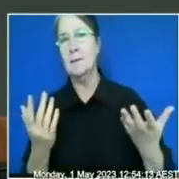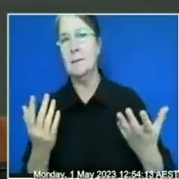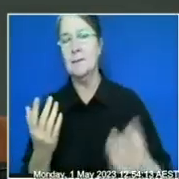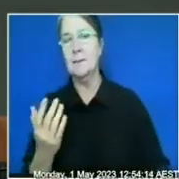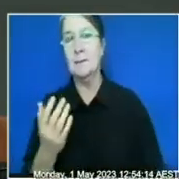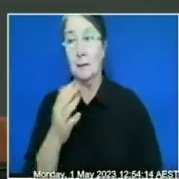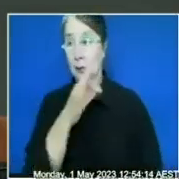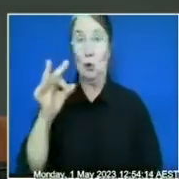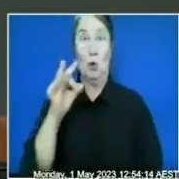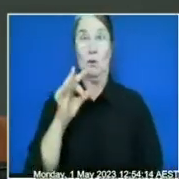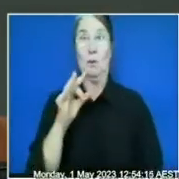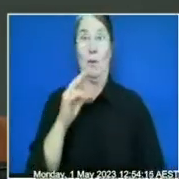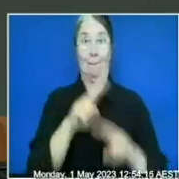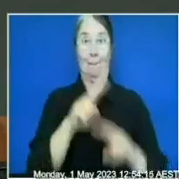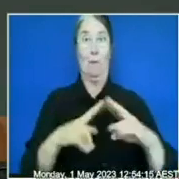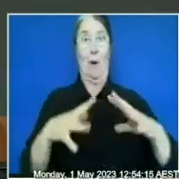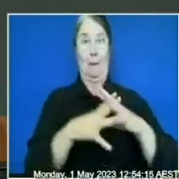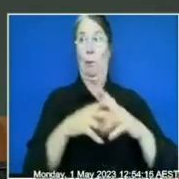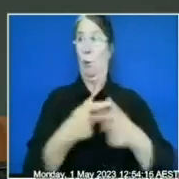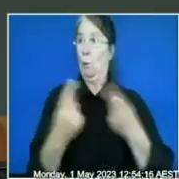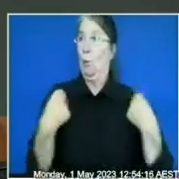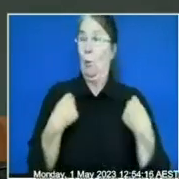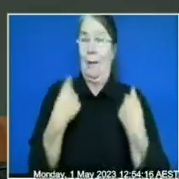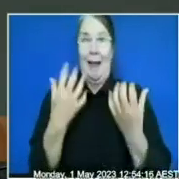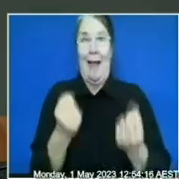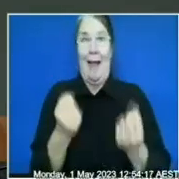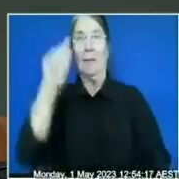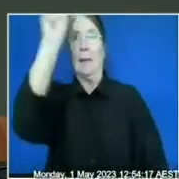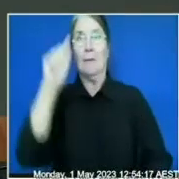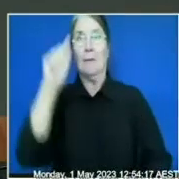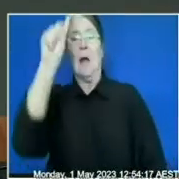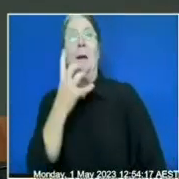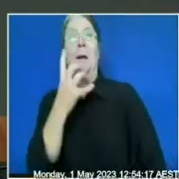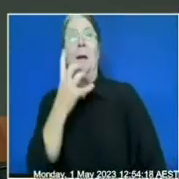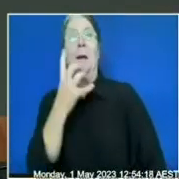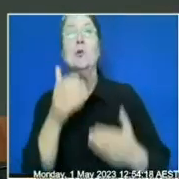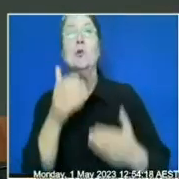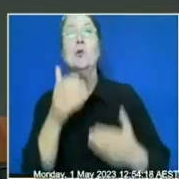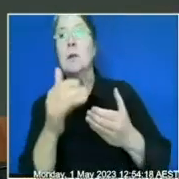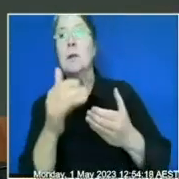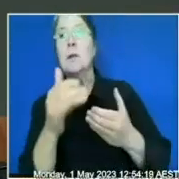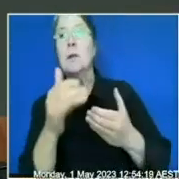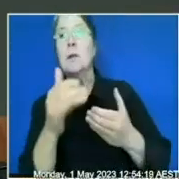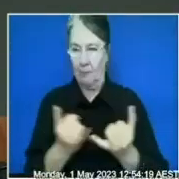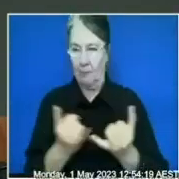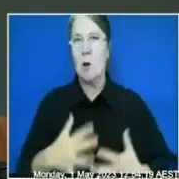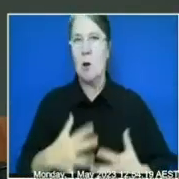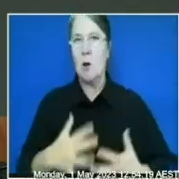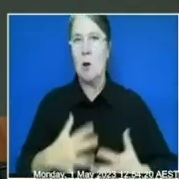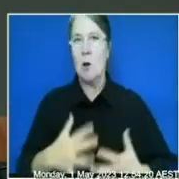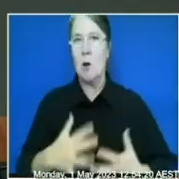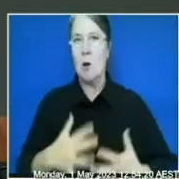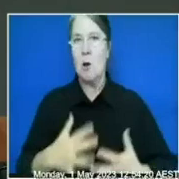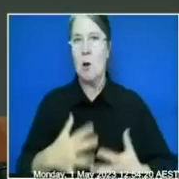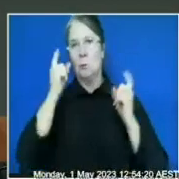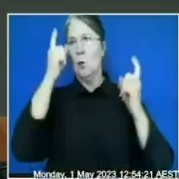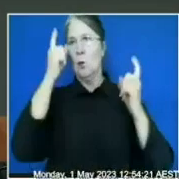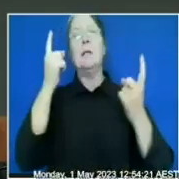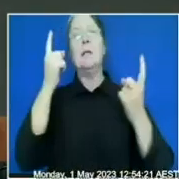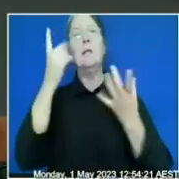being able to provide the answers to the questions we've got, and we We'll have more, I'm sure. Thank